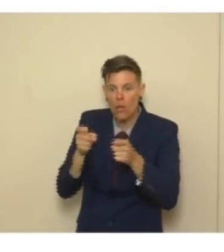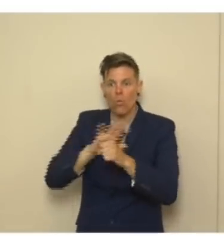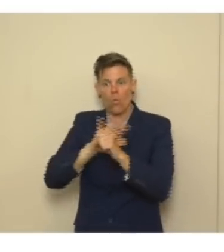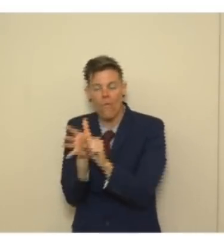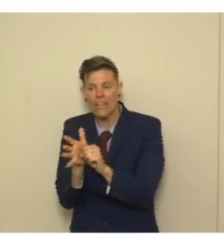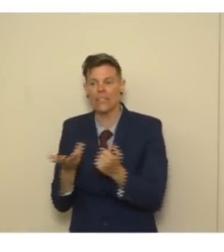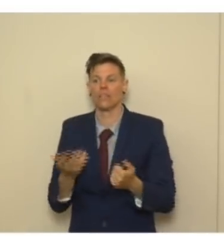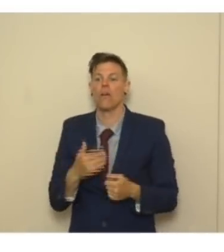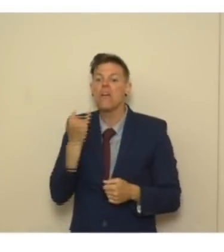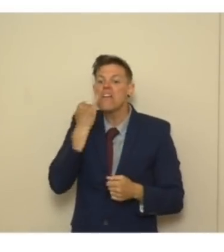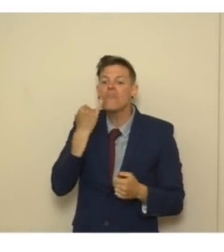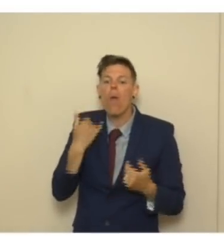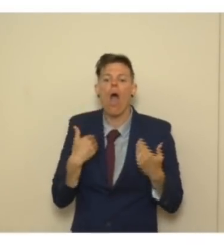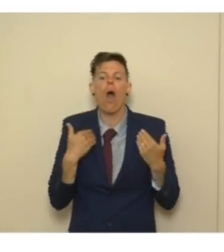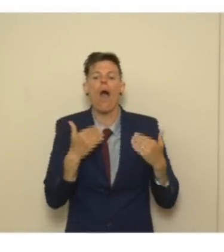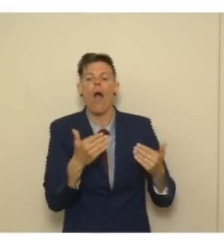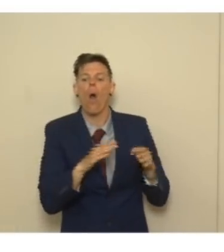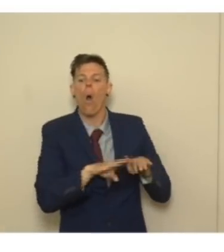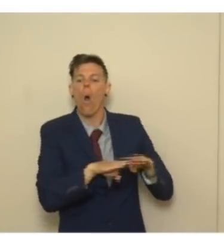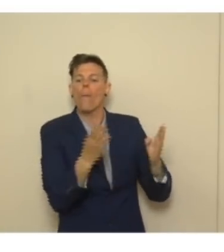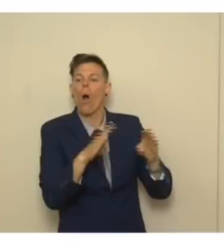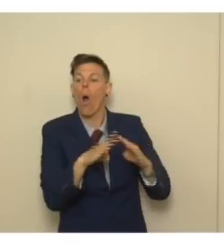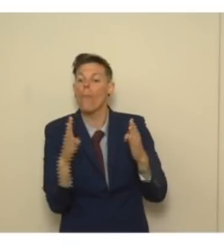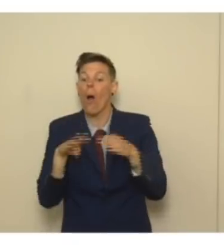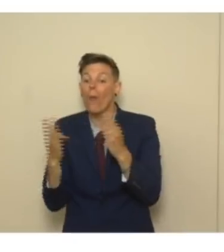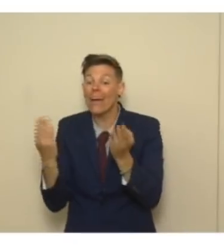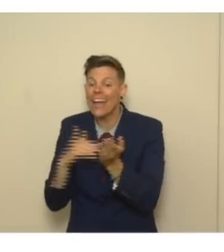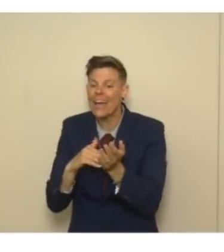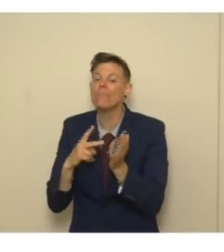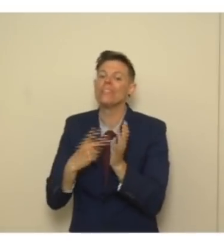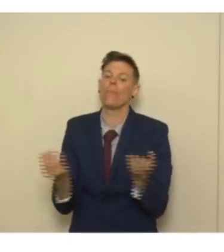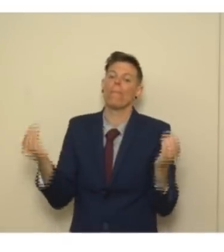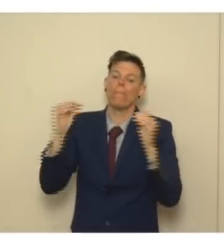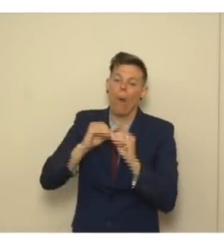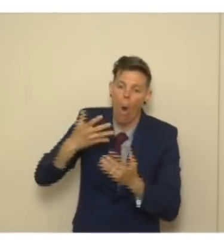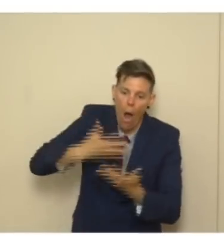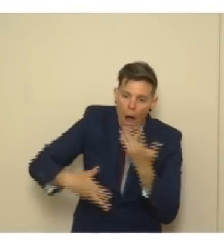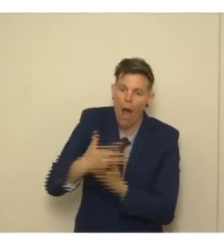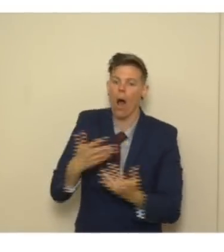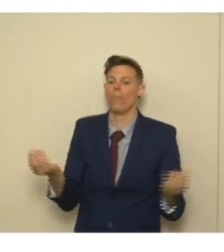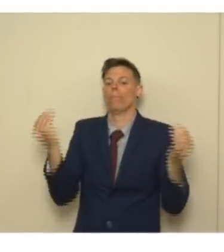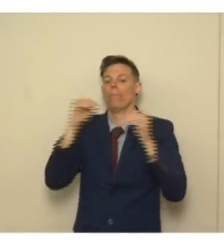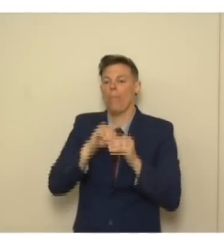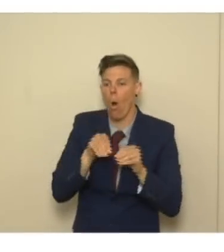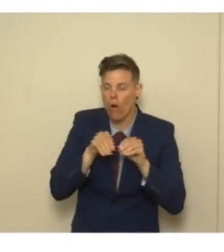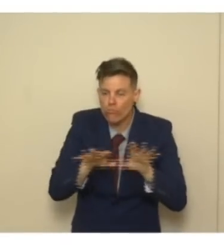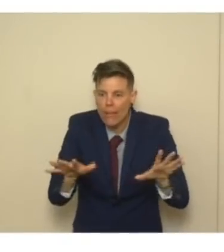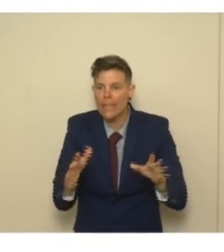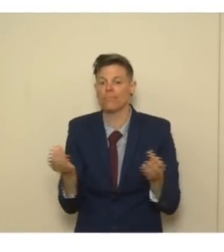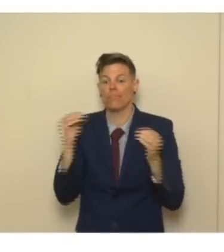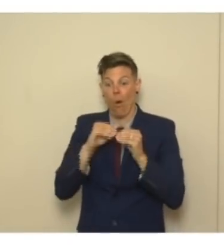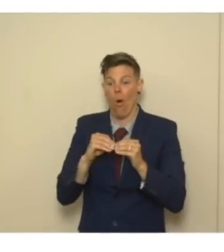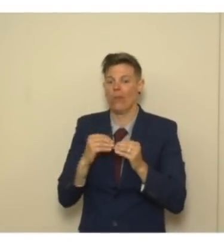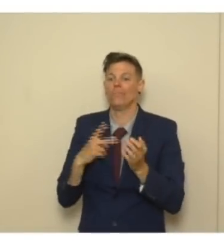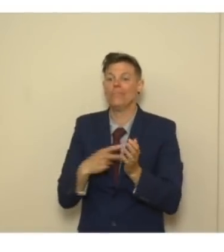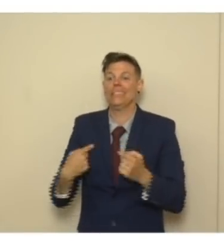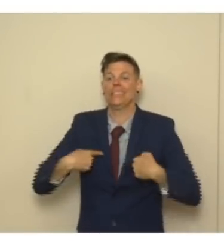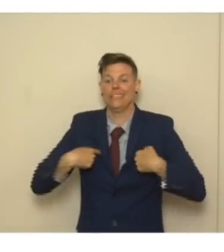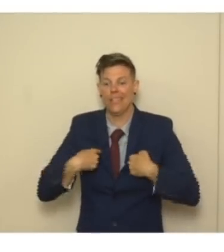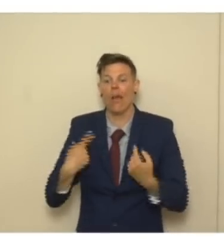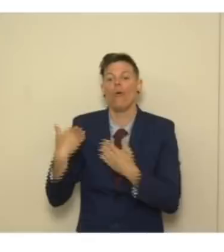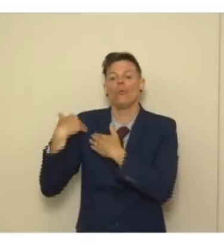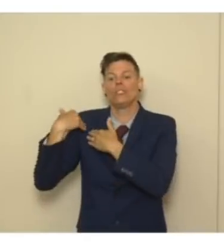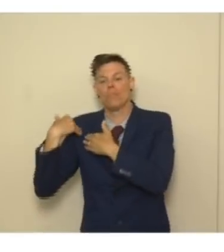do even more, be even more careful. We have to do more of the preventive measures, not less. Reopening does not